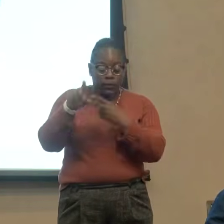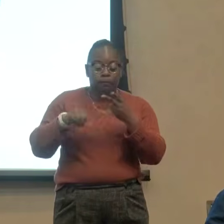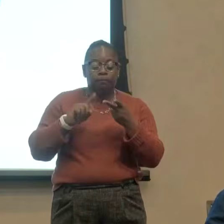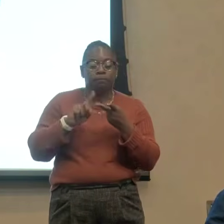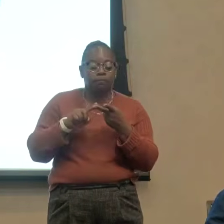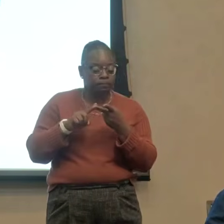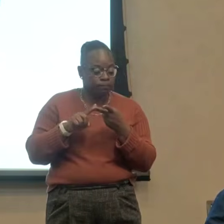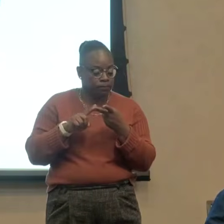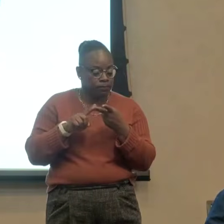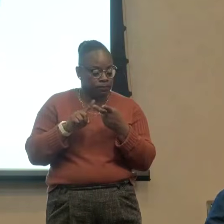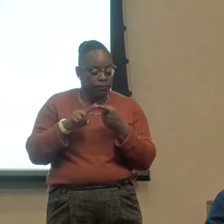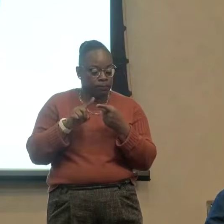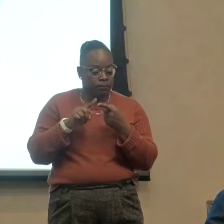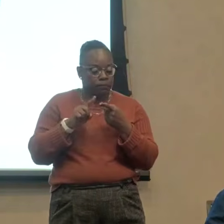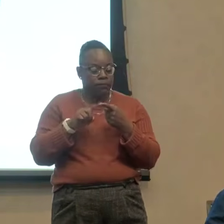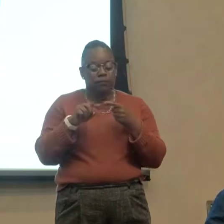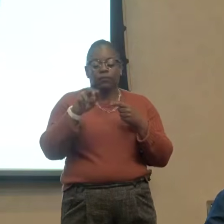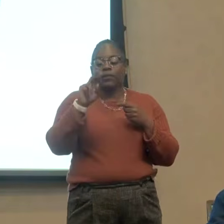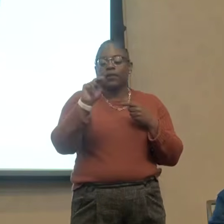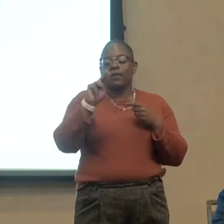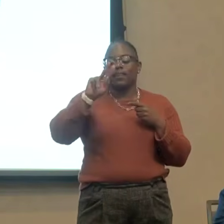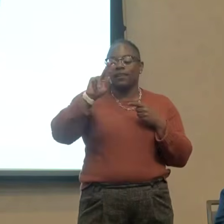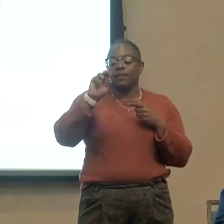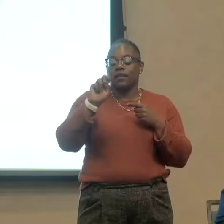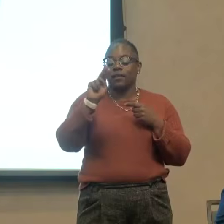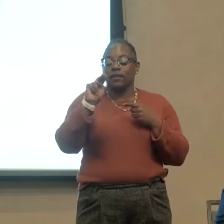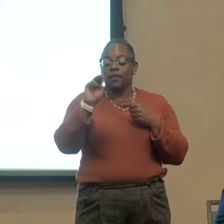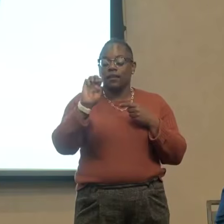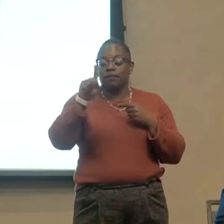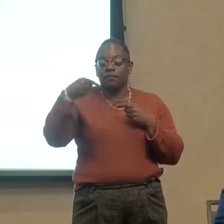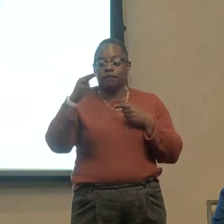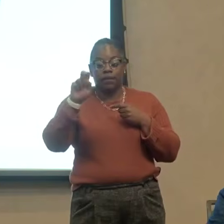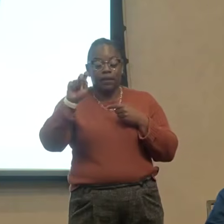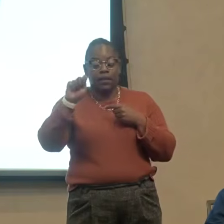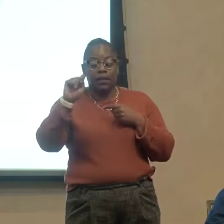such as nifedipine or